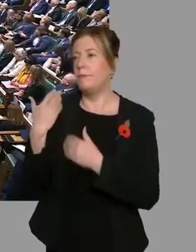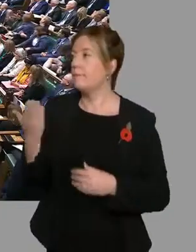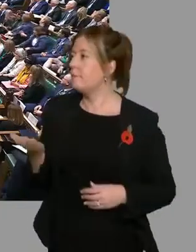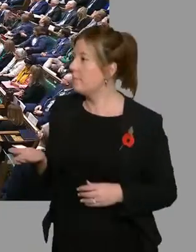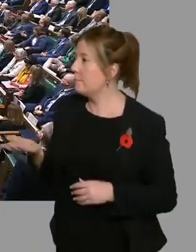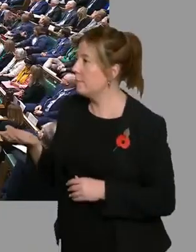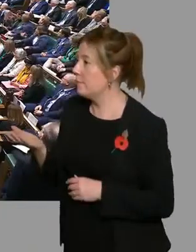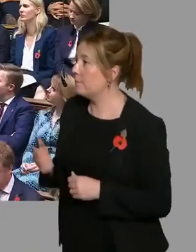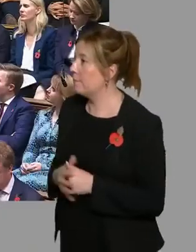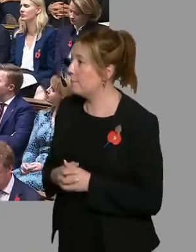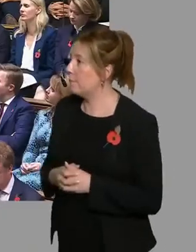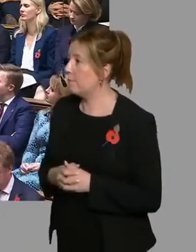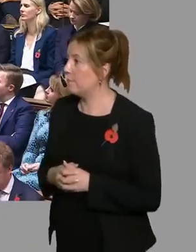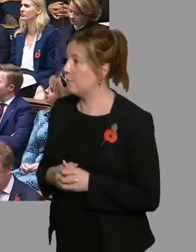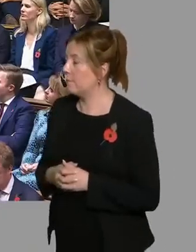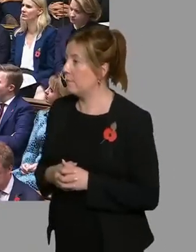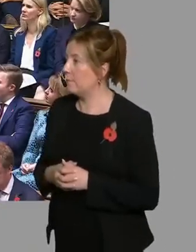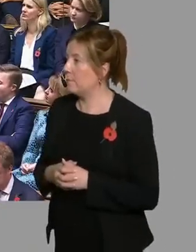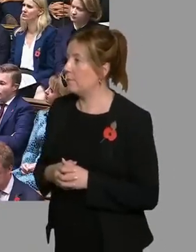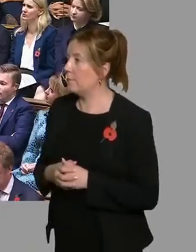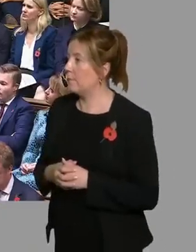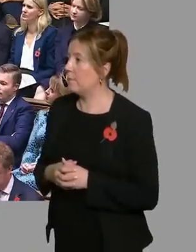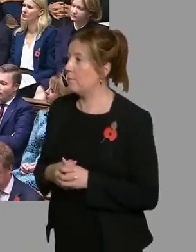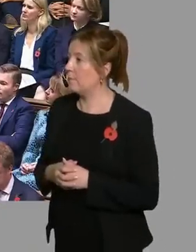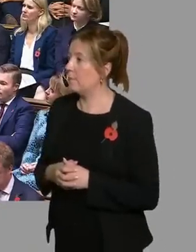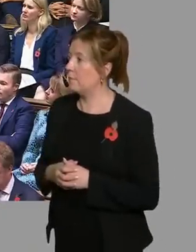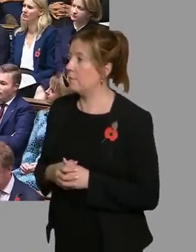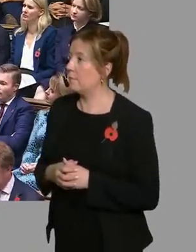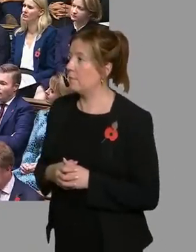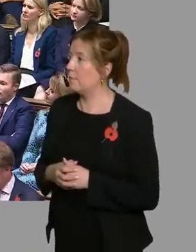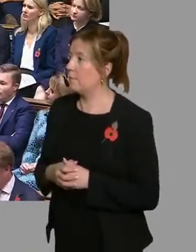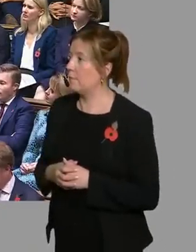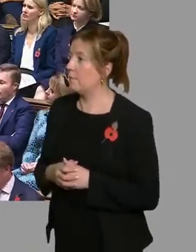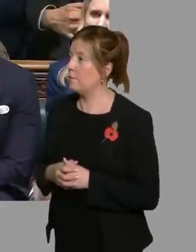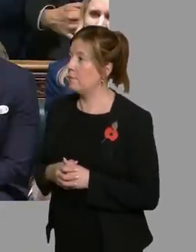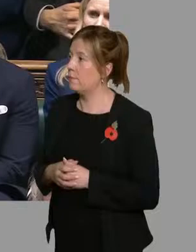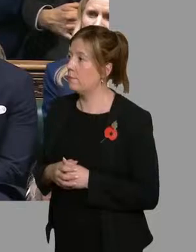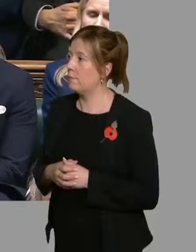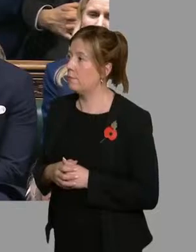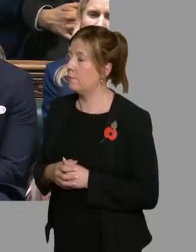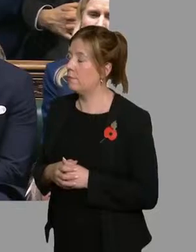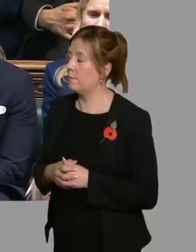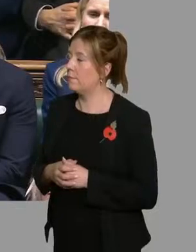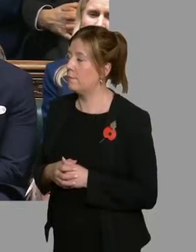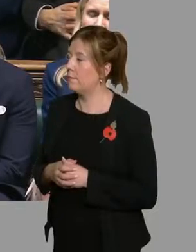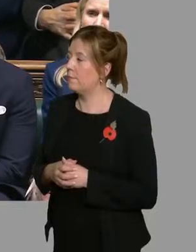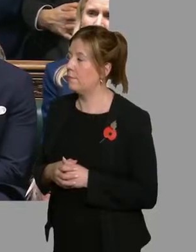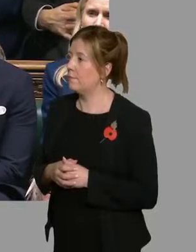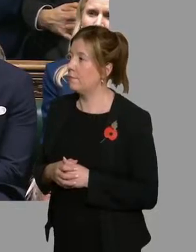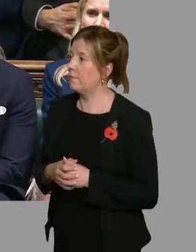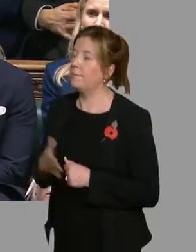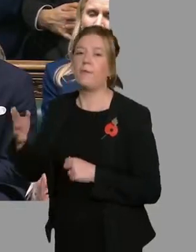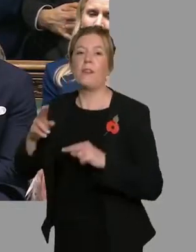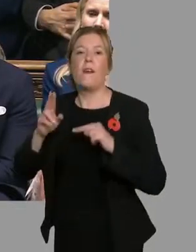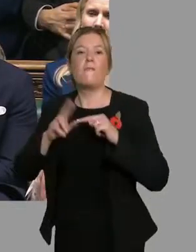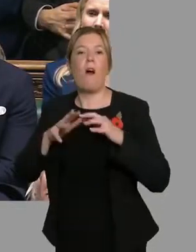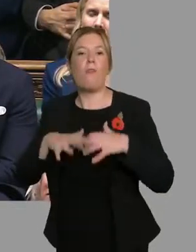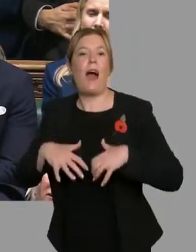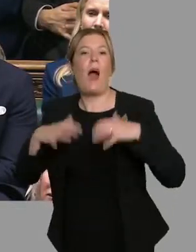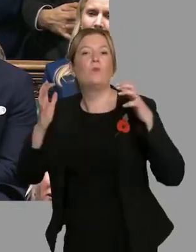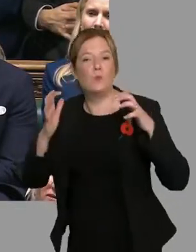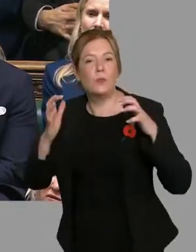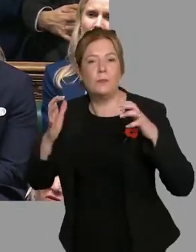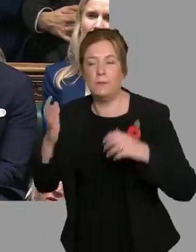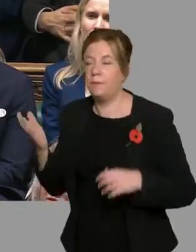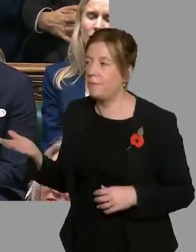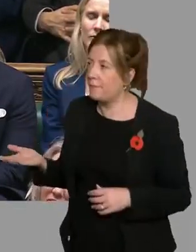As a good lawyer, I know the Prime Minister will want to listen to the evidence. So if the evidence mounts from experts